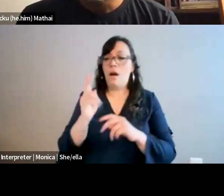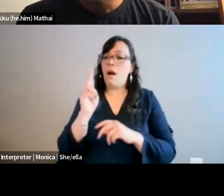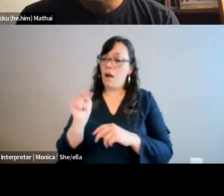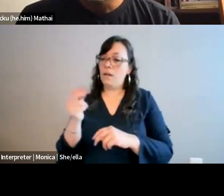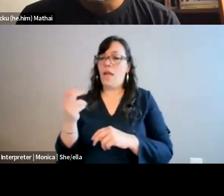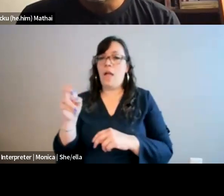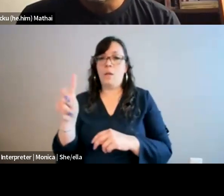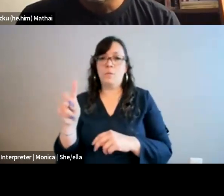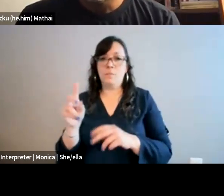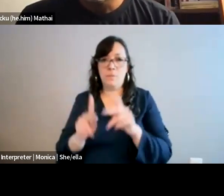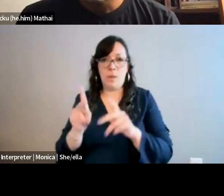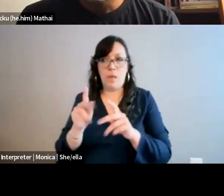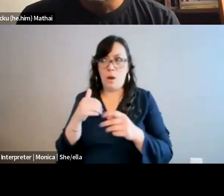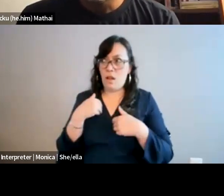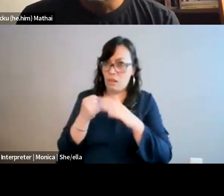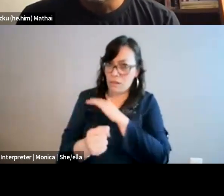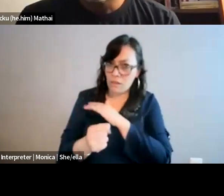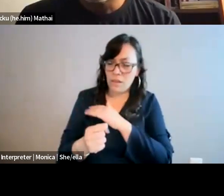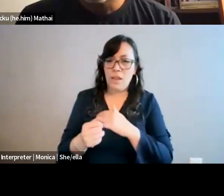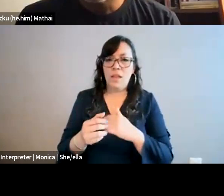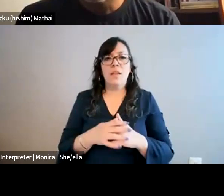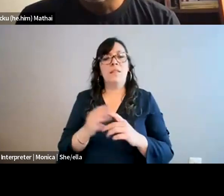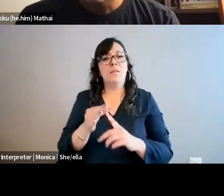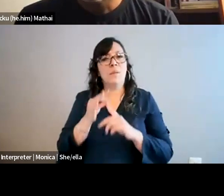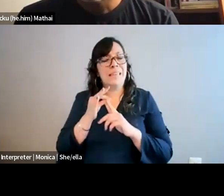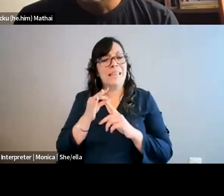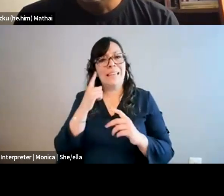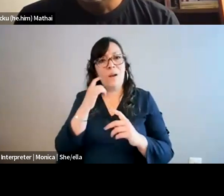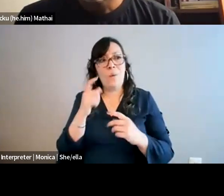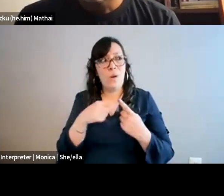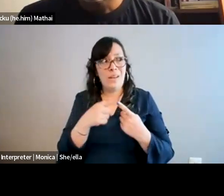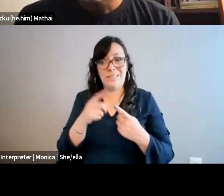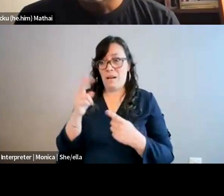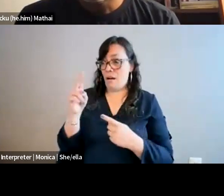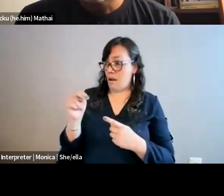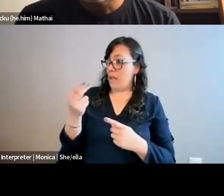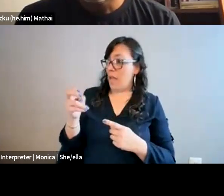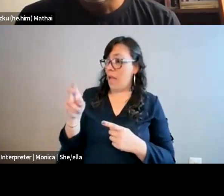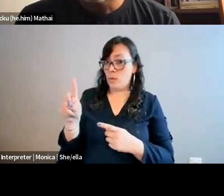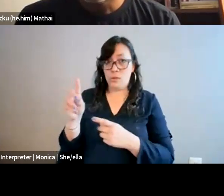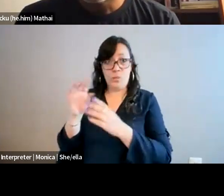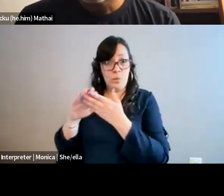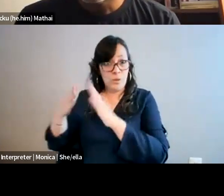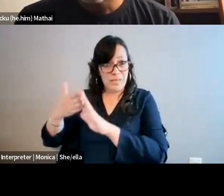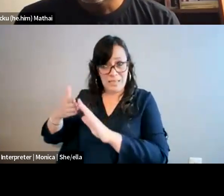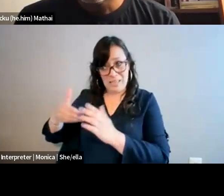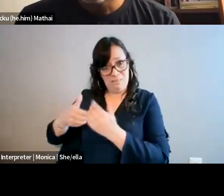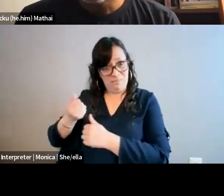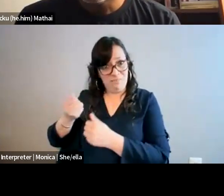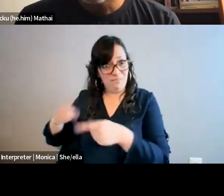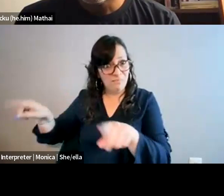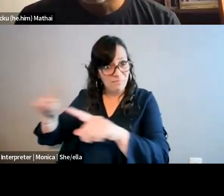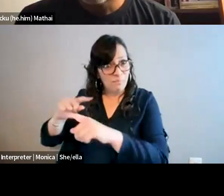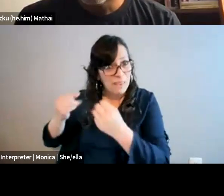much more unique and resonant. And when it comes into the unhoused community, because I believe the majority of unhoused people are mentally ill.